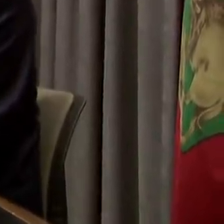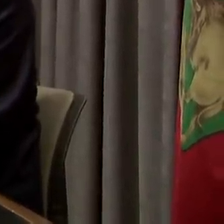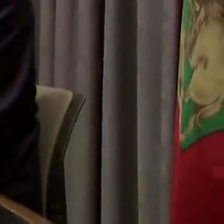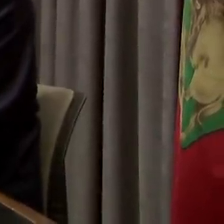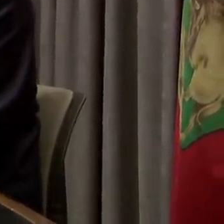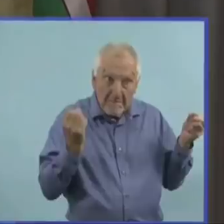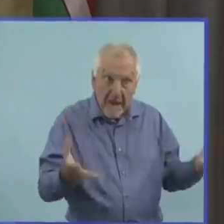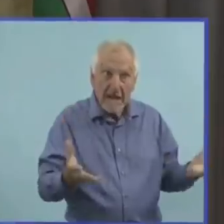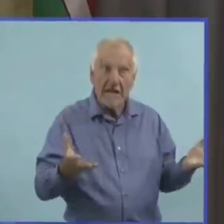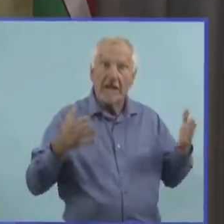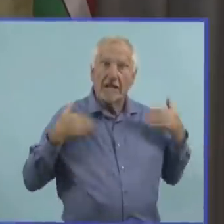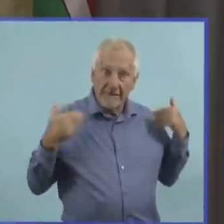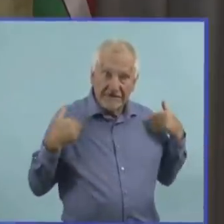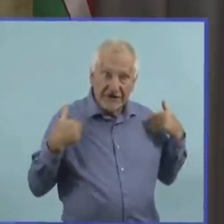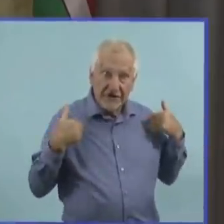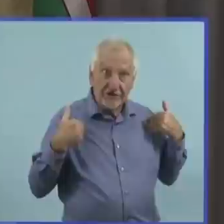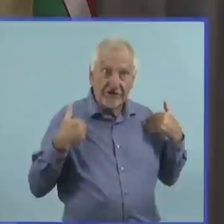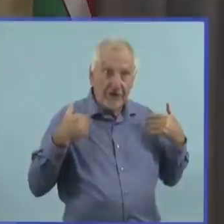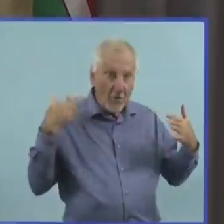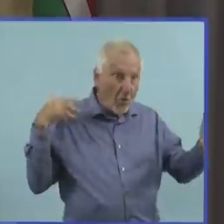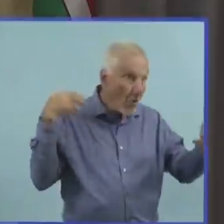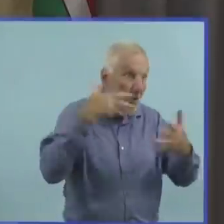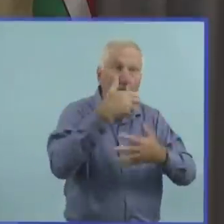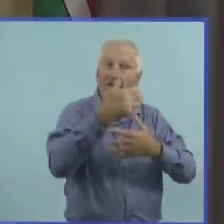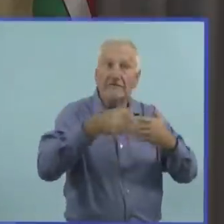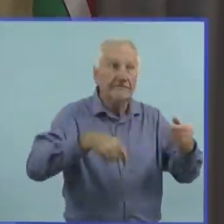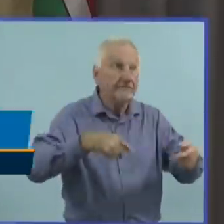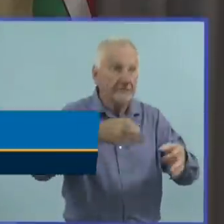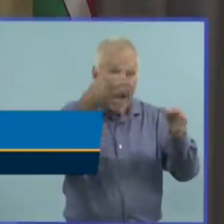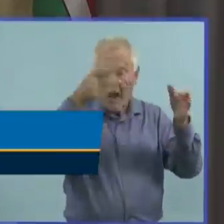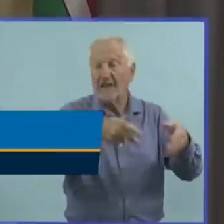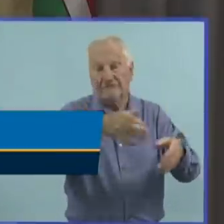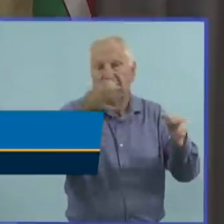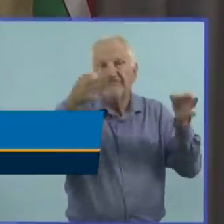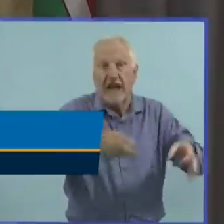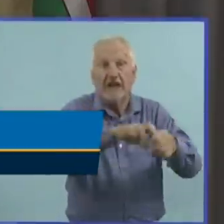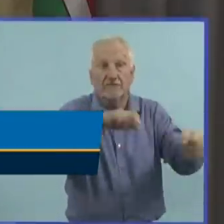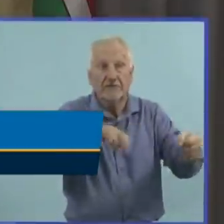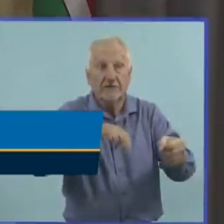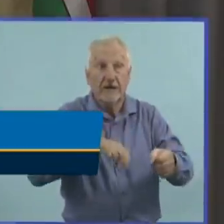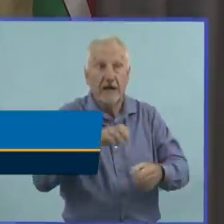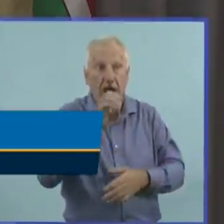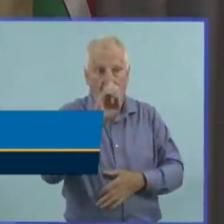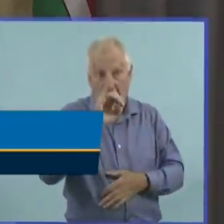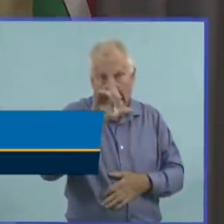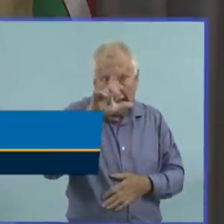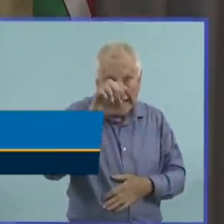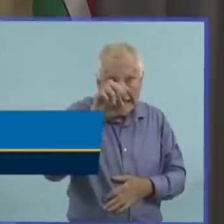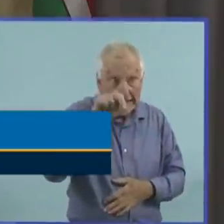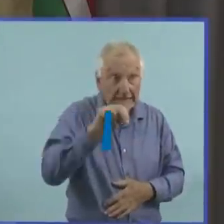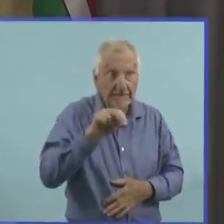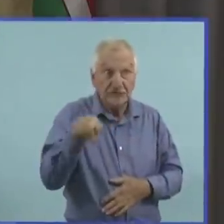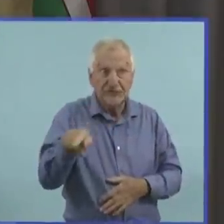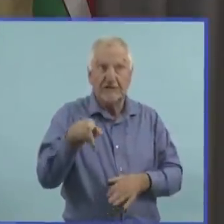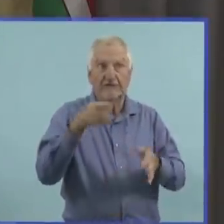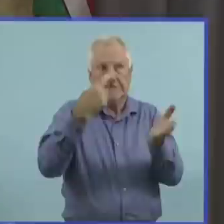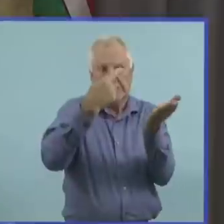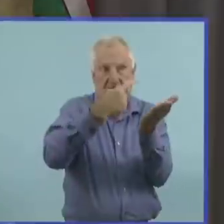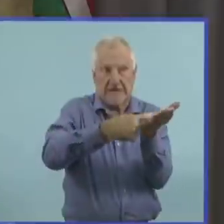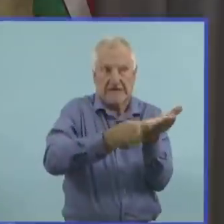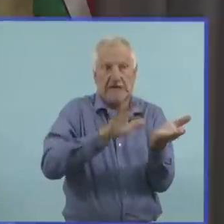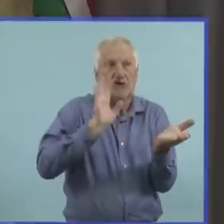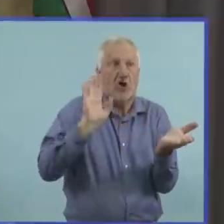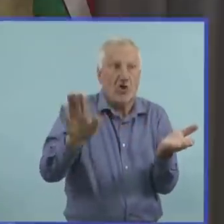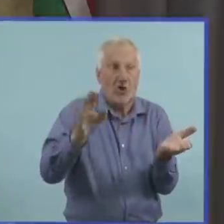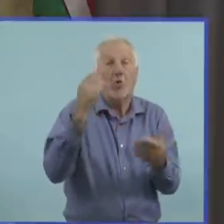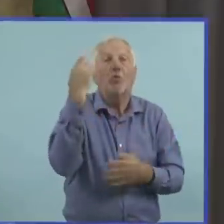resigned. Eileen has spoken about her priorities and reasons, and I expect she'll continue